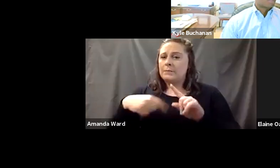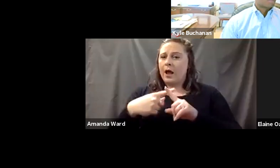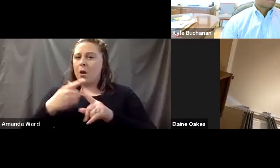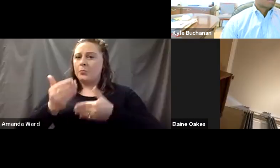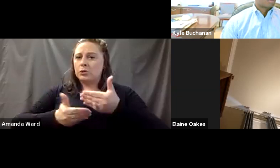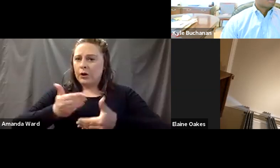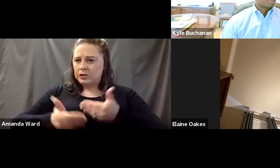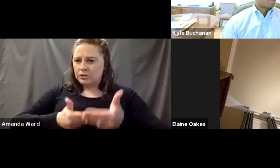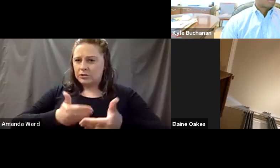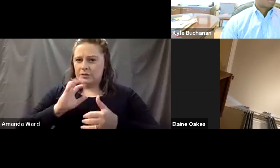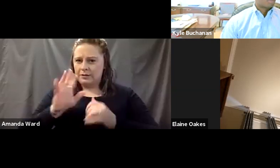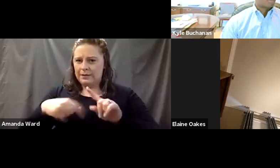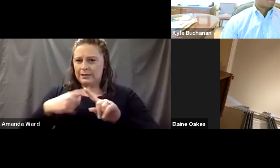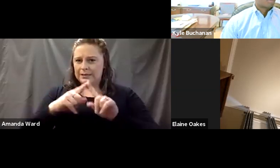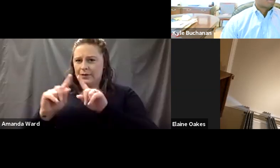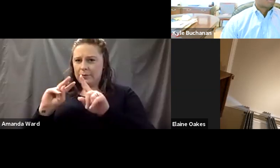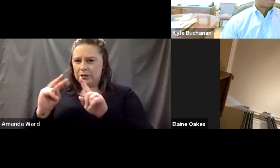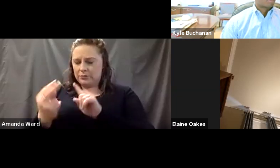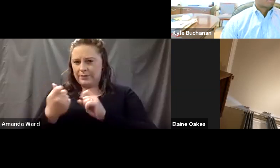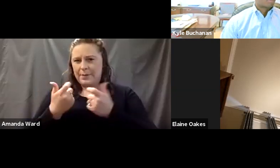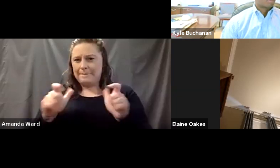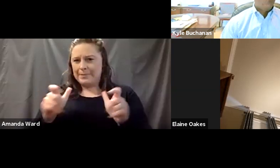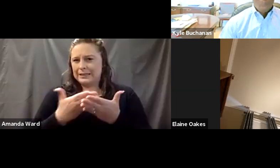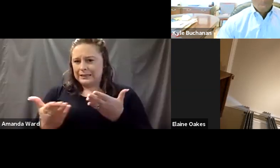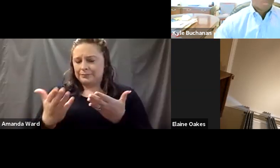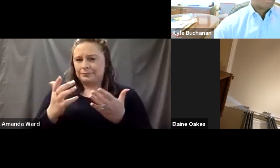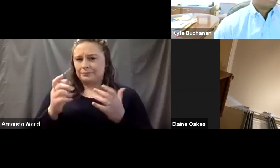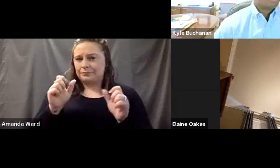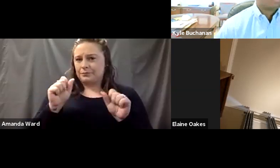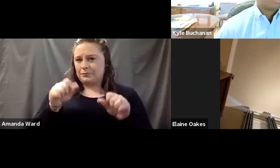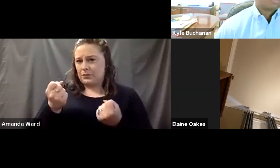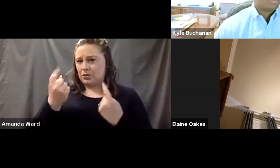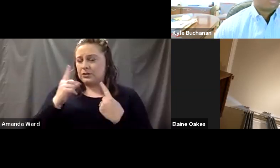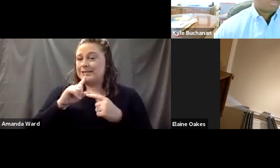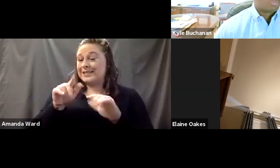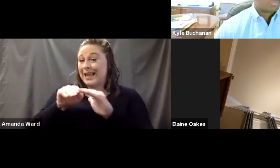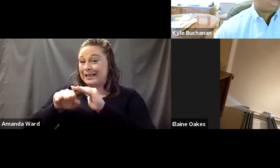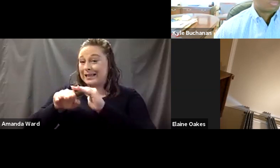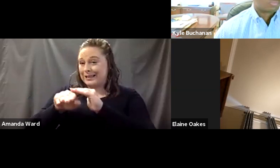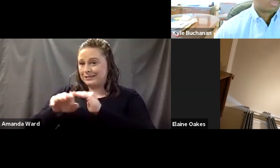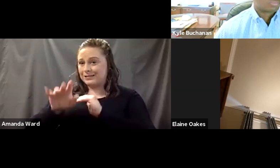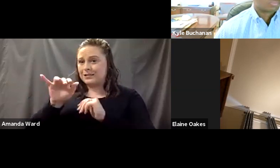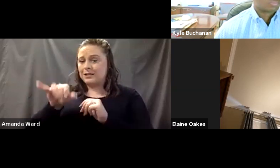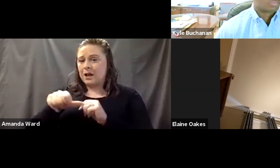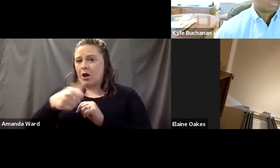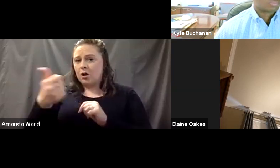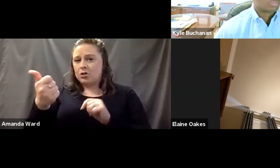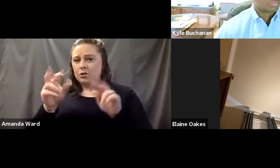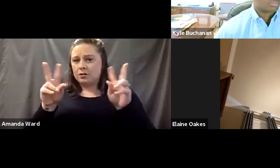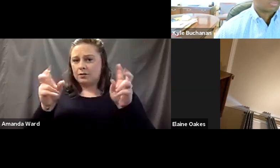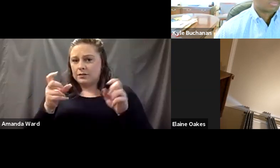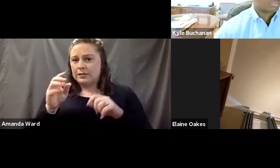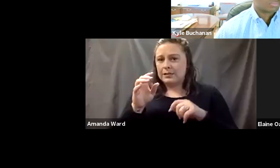about different perspectives. We've talked about a big thing that I think we can take away, that being access. And I think the other catchphrase being